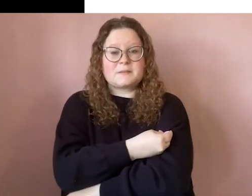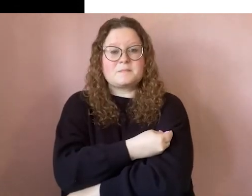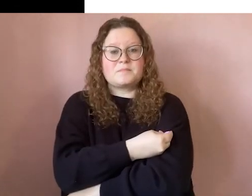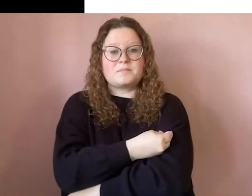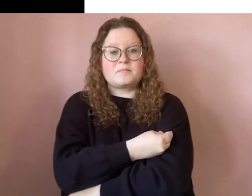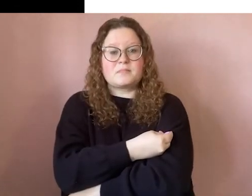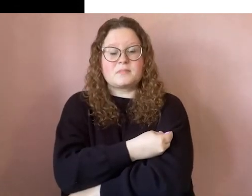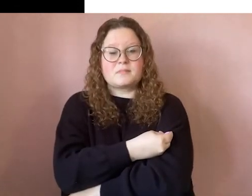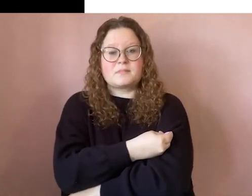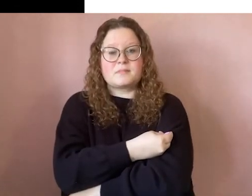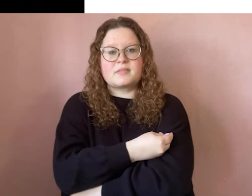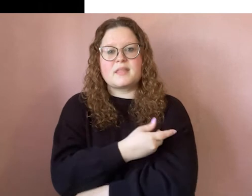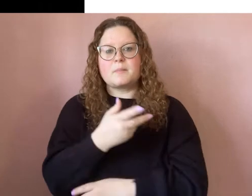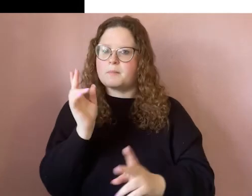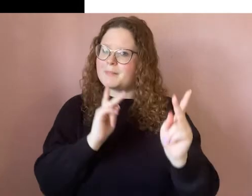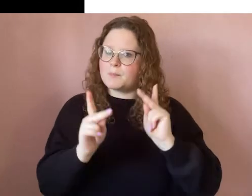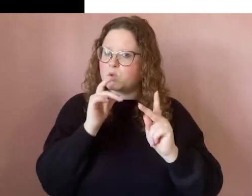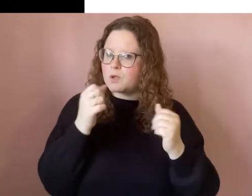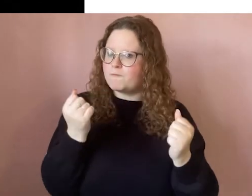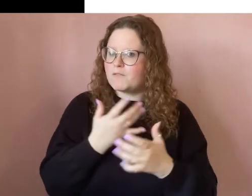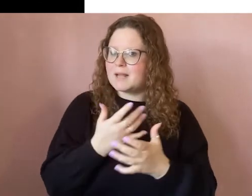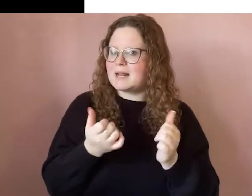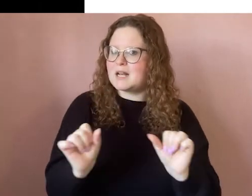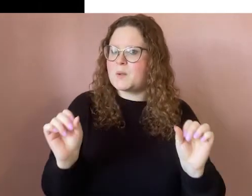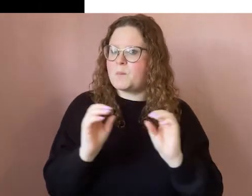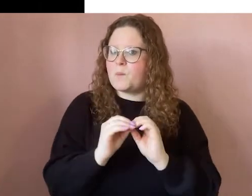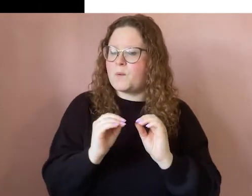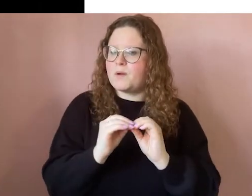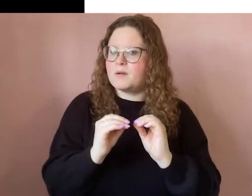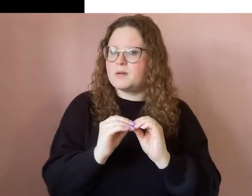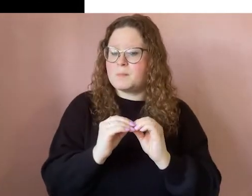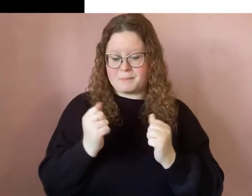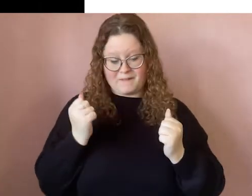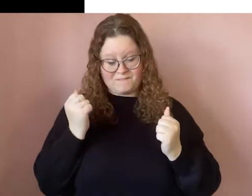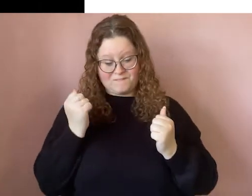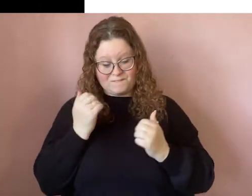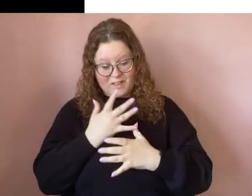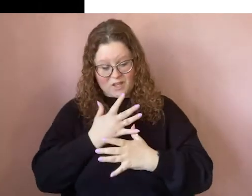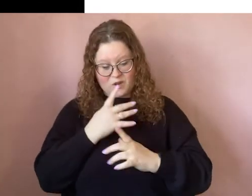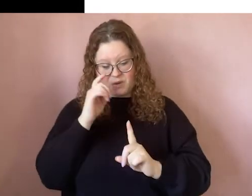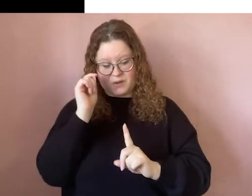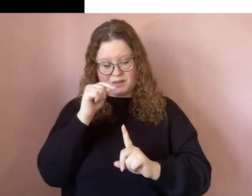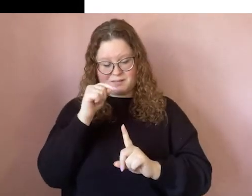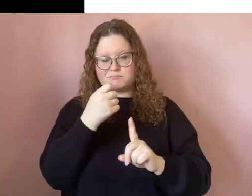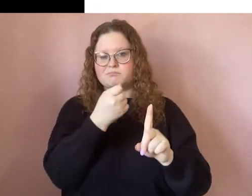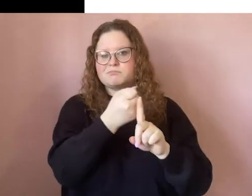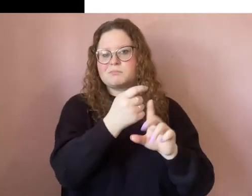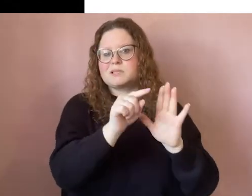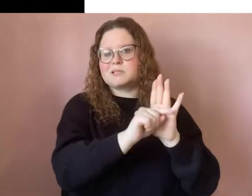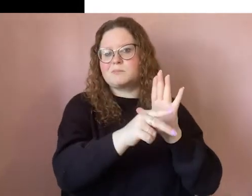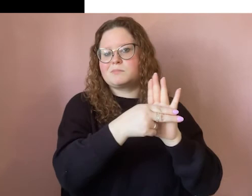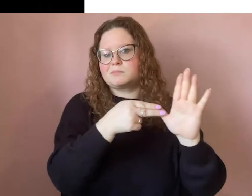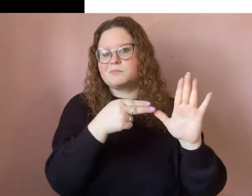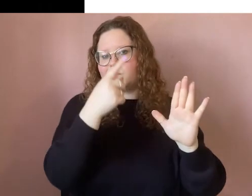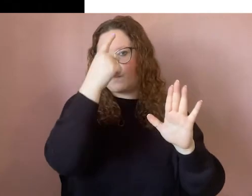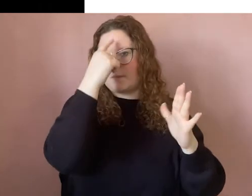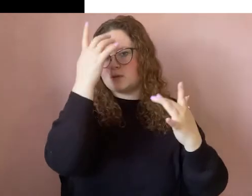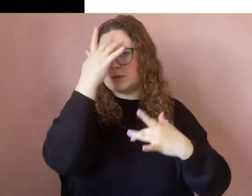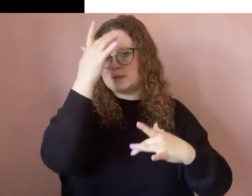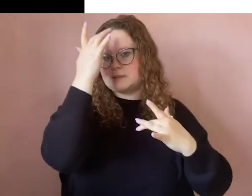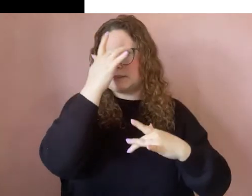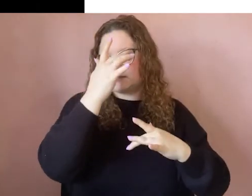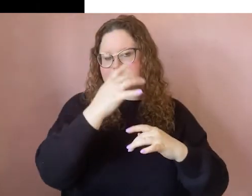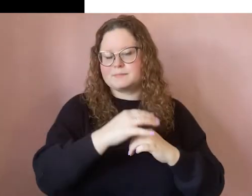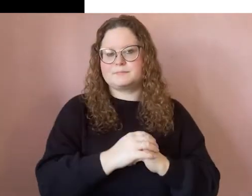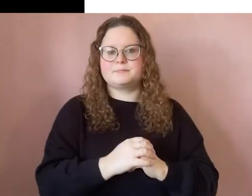That was a common occurrence in those days. And they lived with that stigma the rest of their life. One of the great stories of fighting stigma